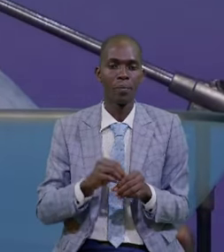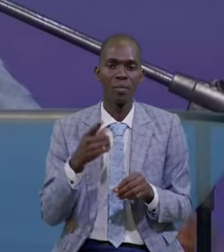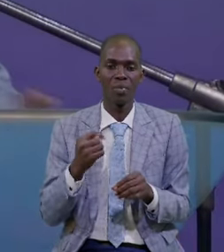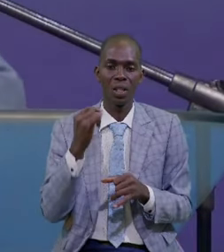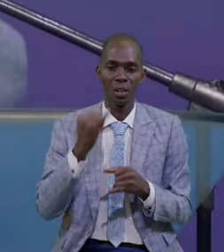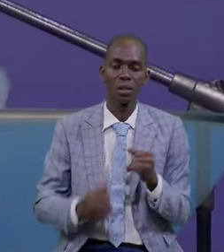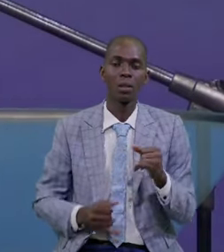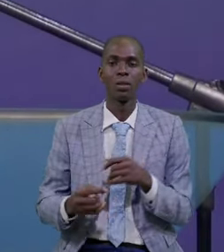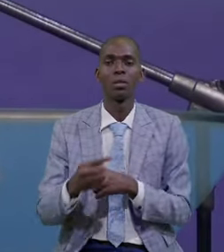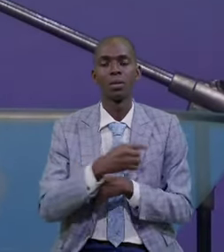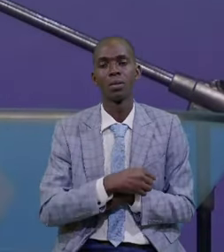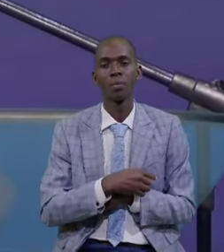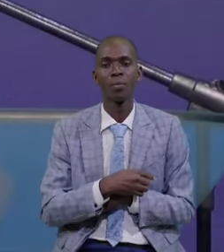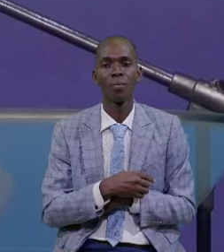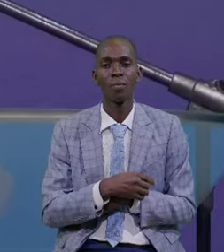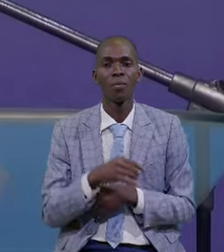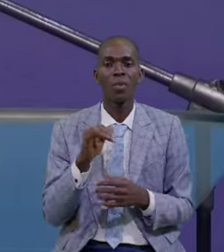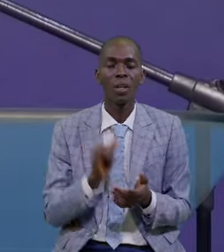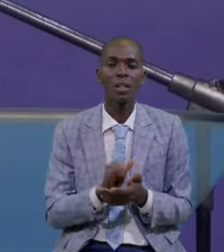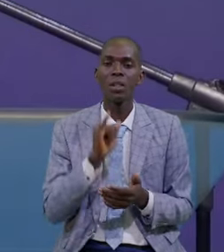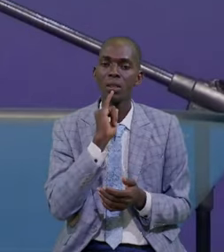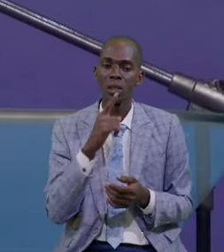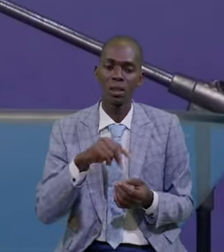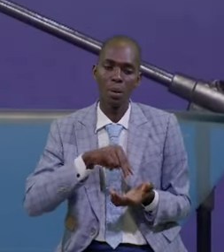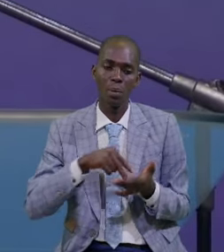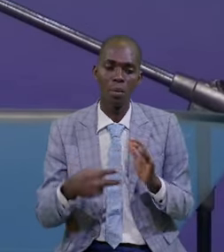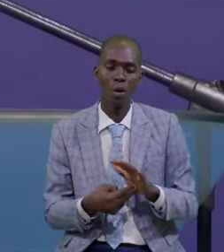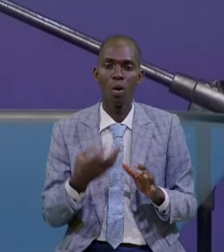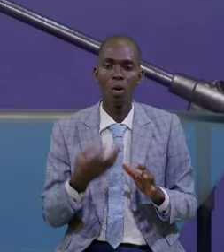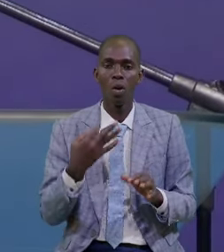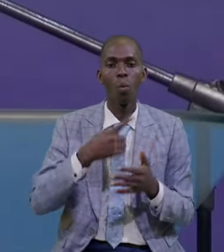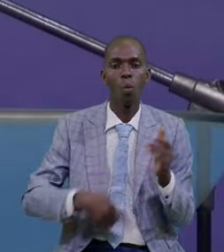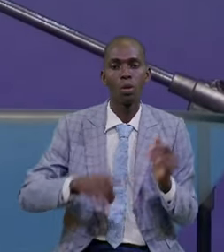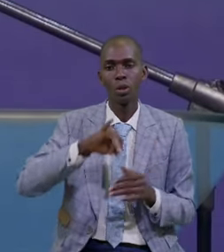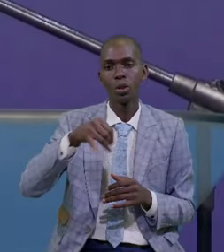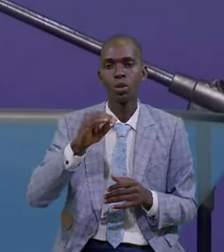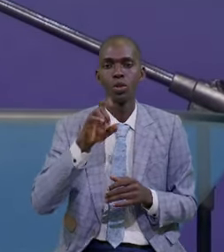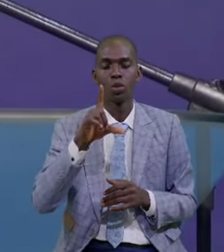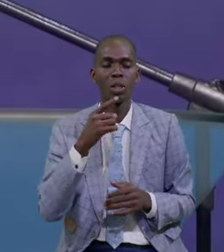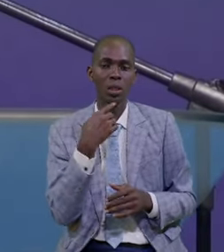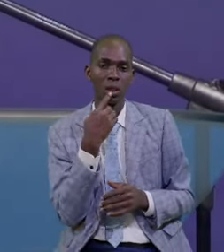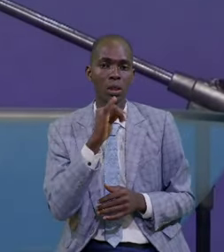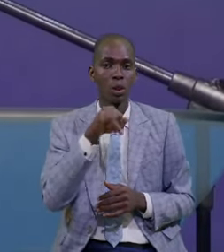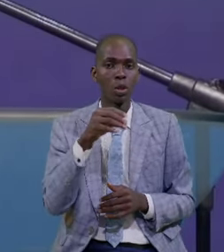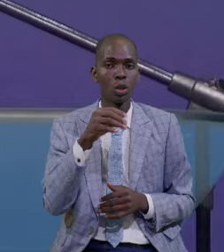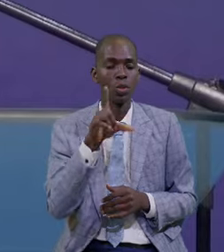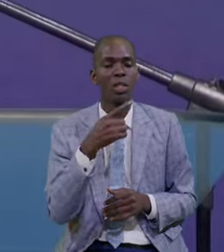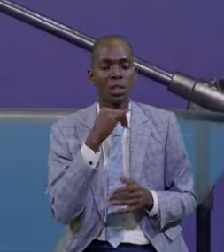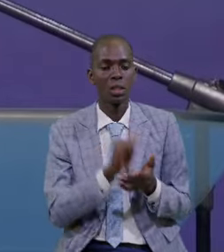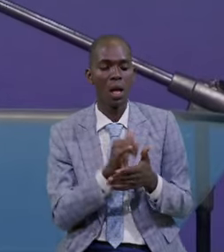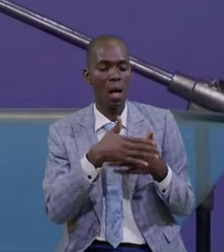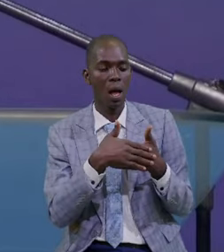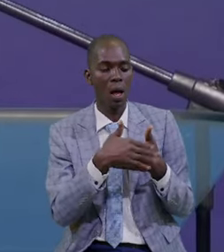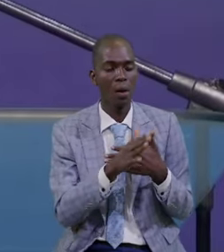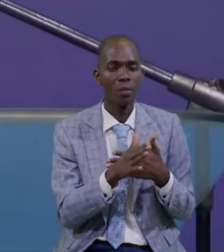days. Now, that's interpretation of what Joel had said. Joel said, afterward. And now